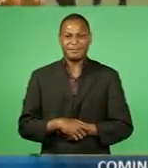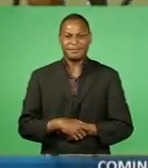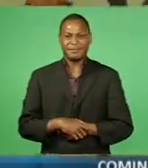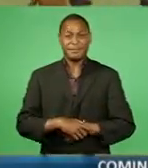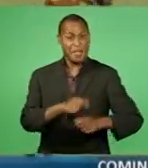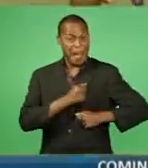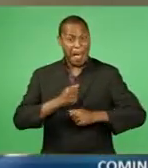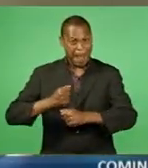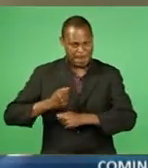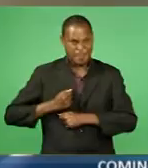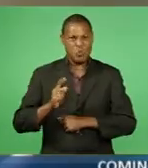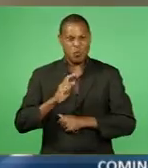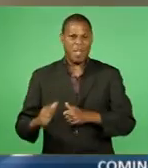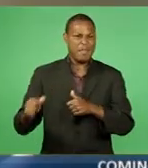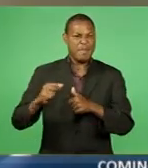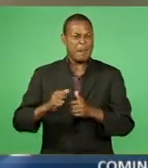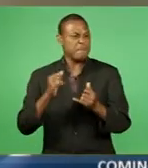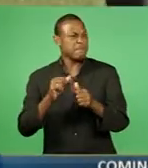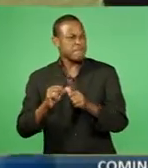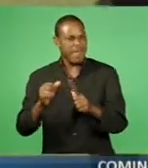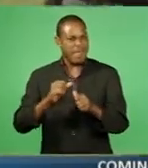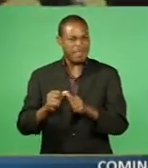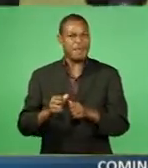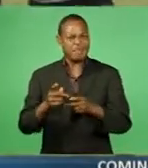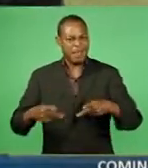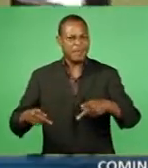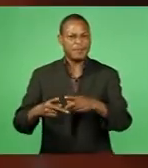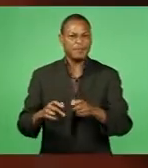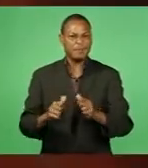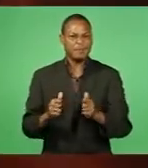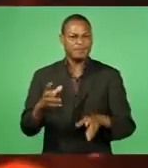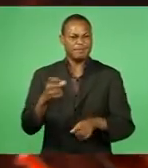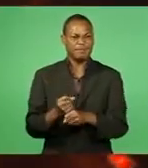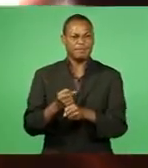And Dami aim for better finish in Super Series. This and more coming up.